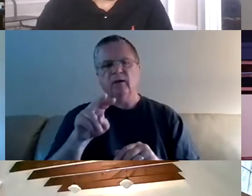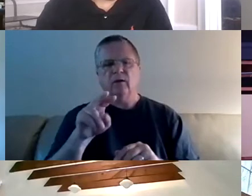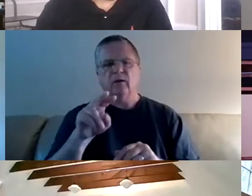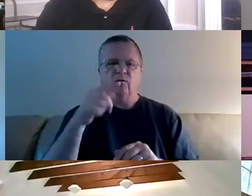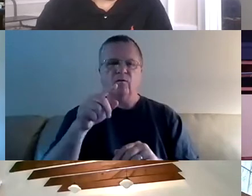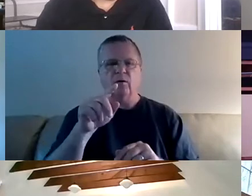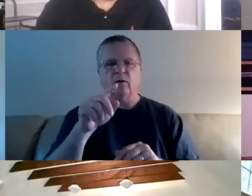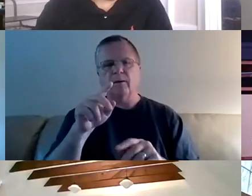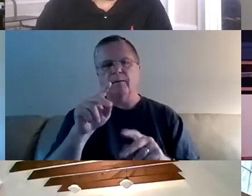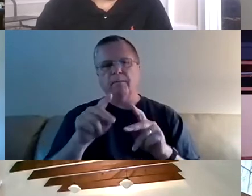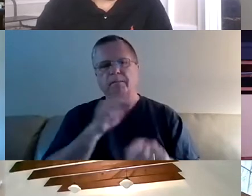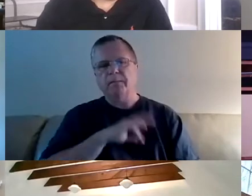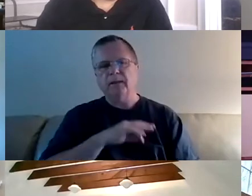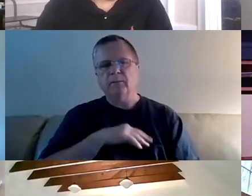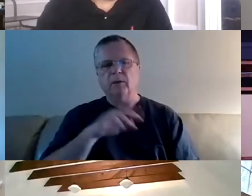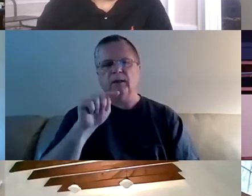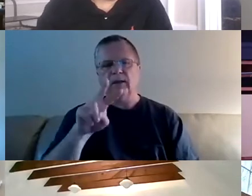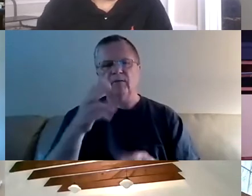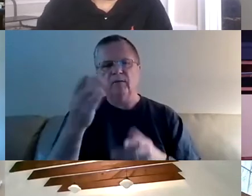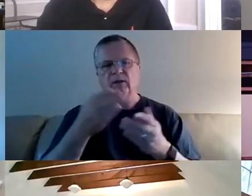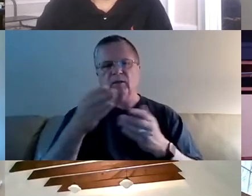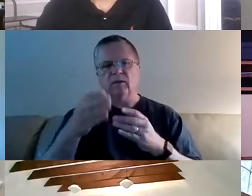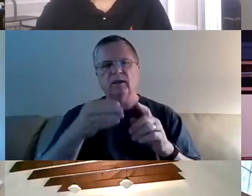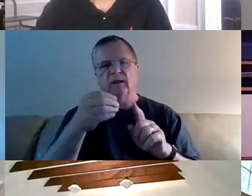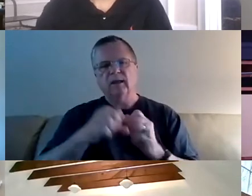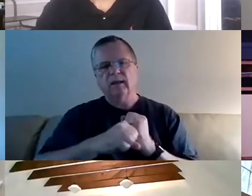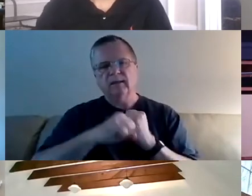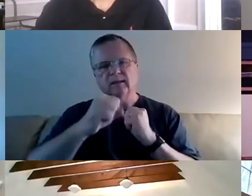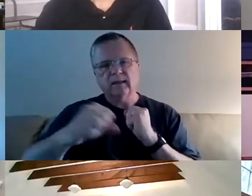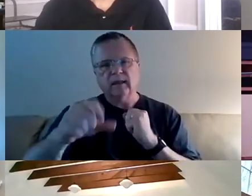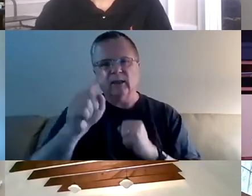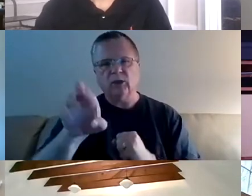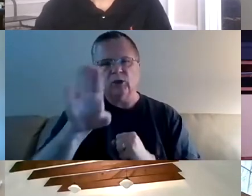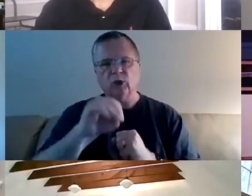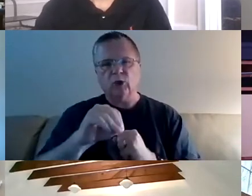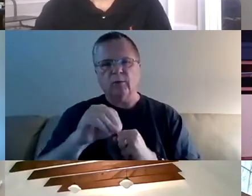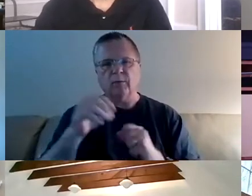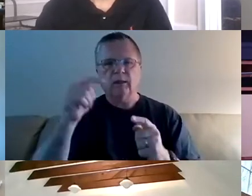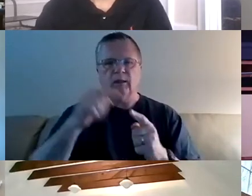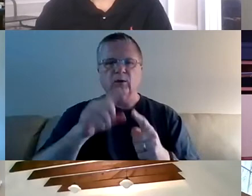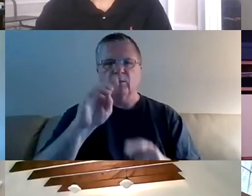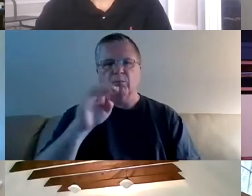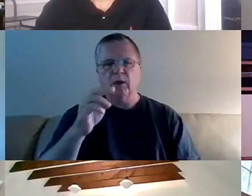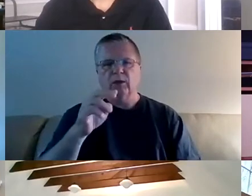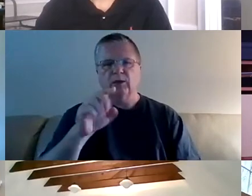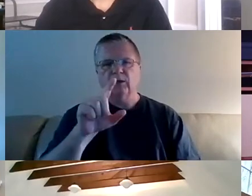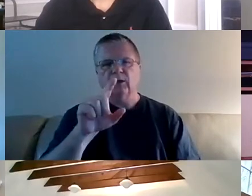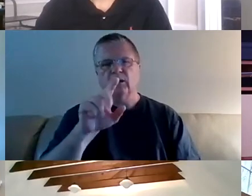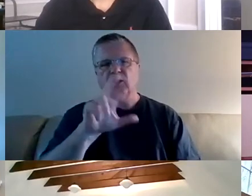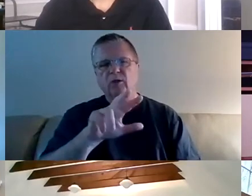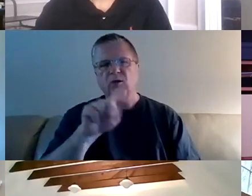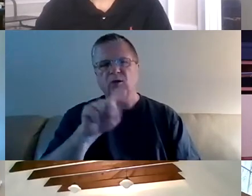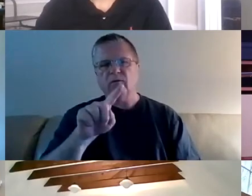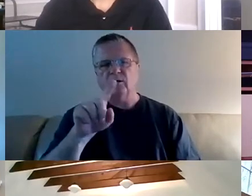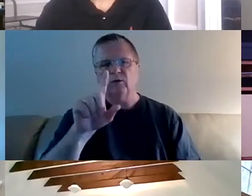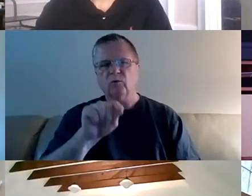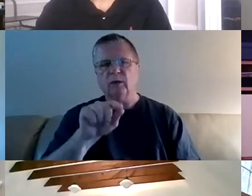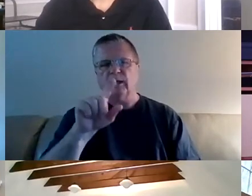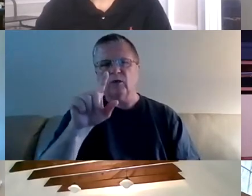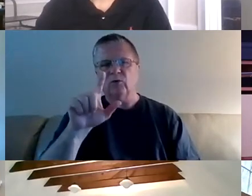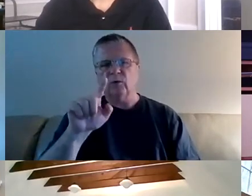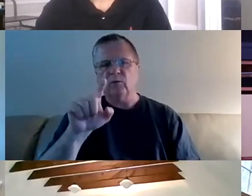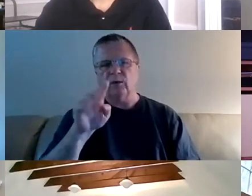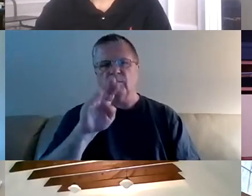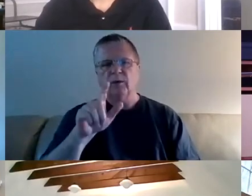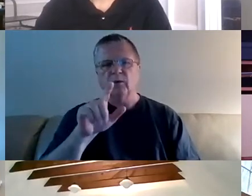by extending the term of the agreement until March 31st, 2021. Bill Number 1001,